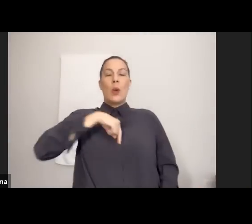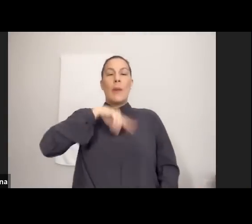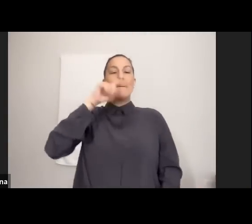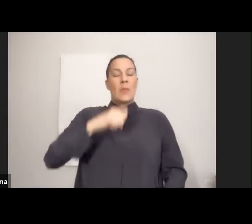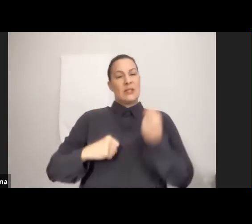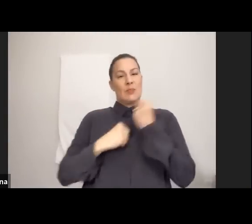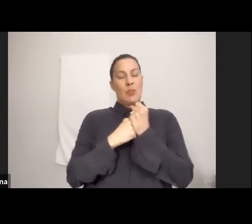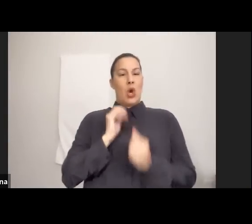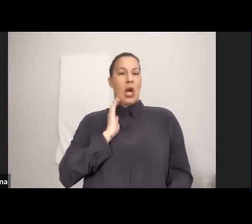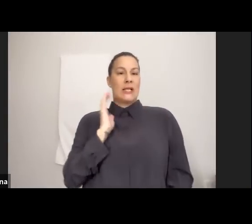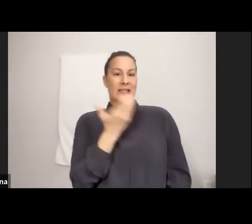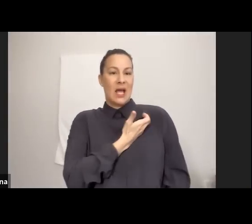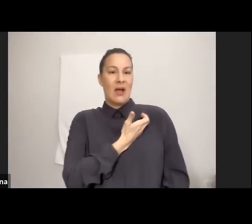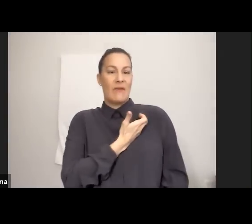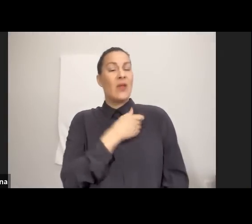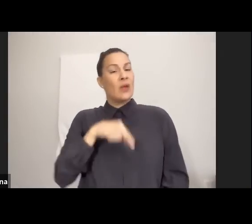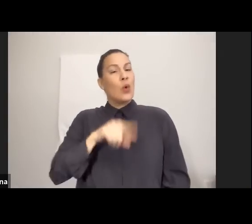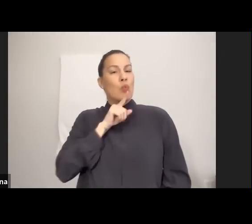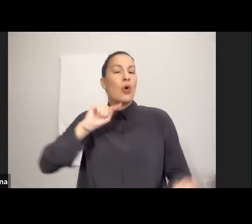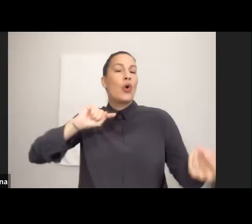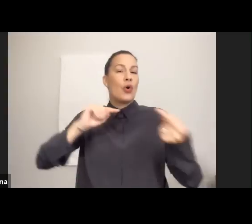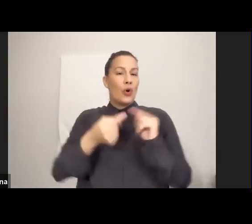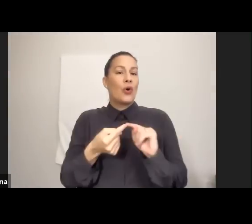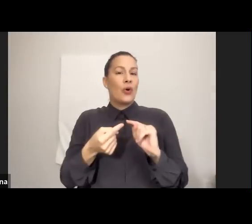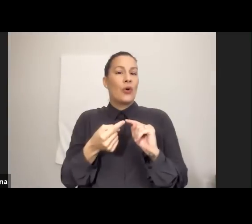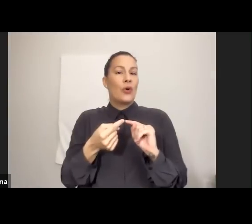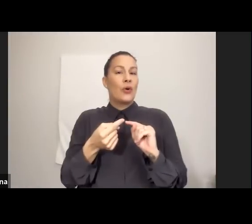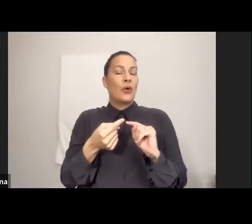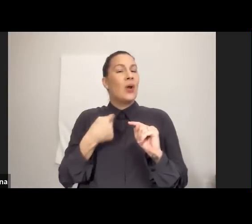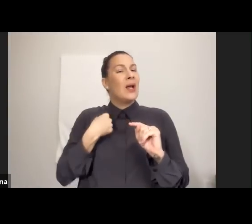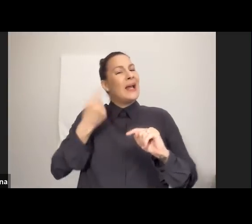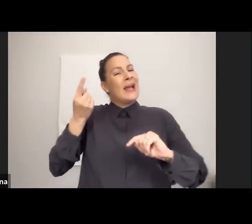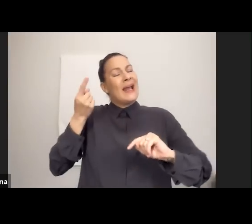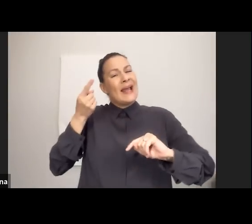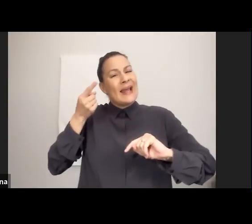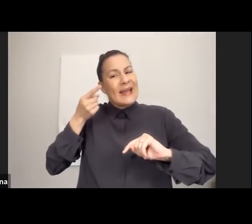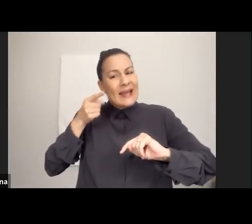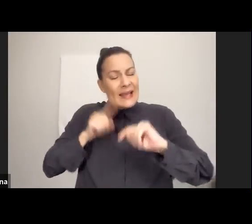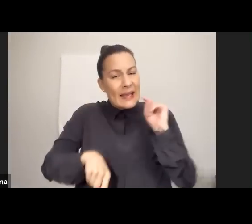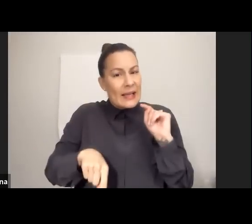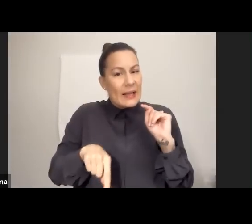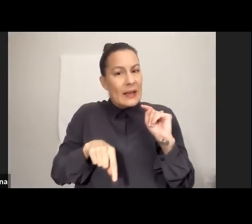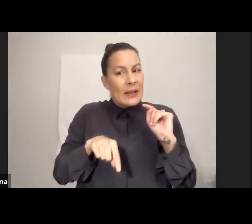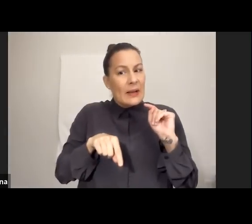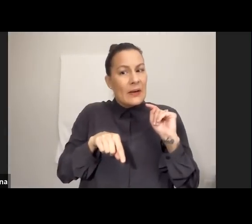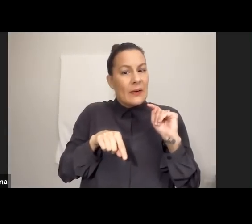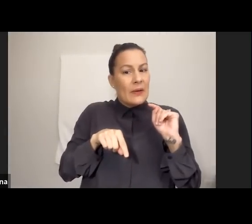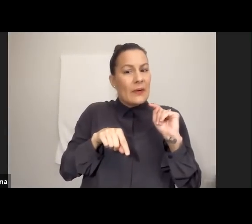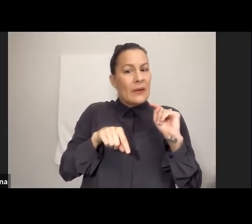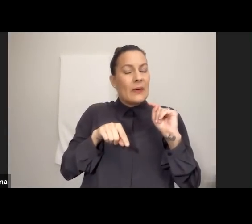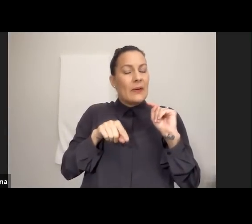is hurtful right now that we can't even get along for more than a day because this